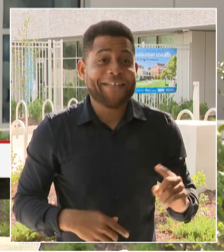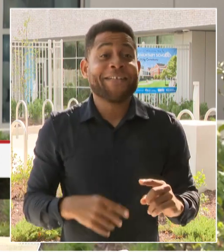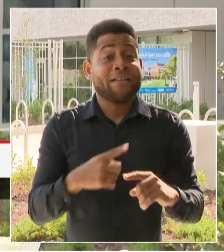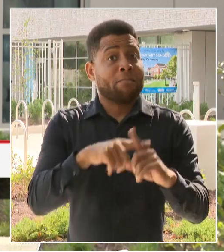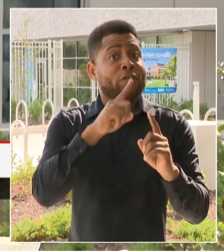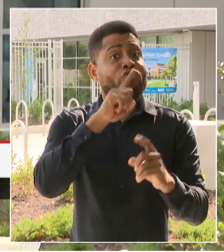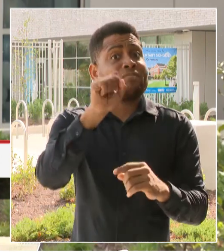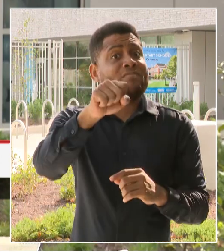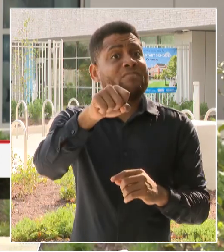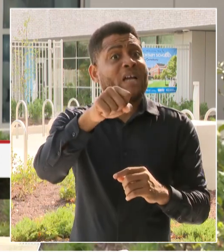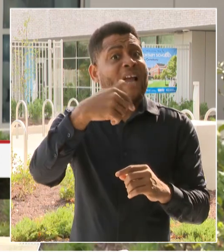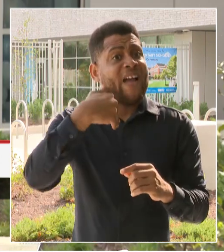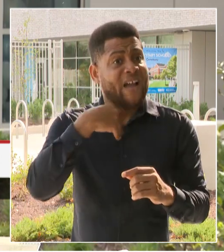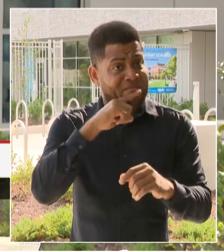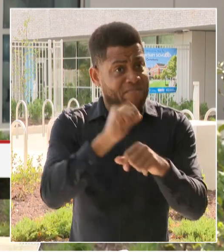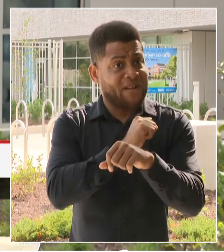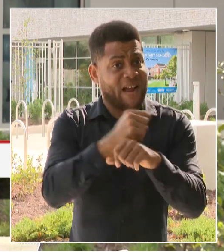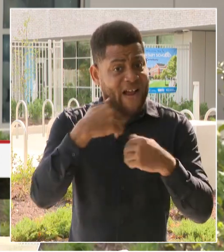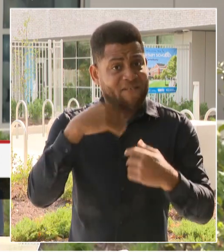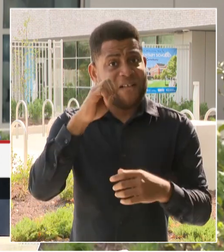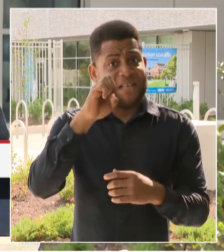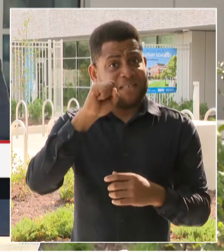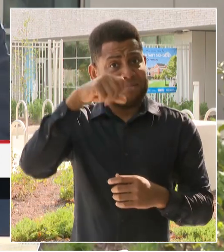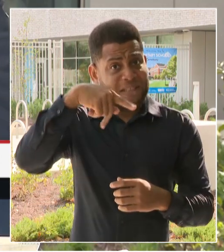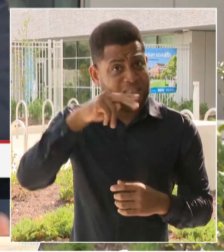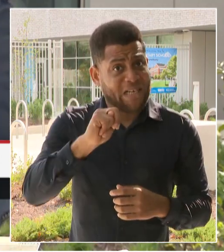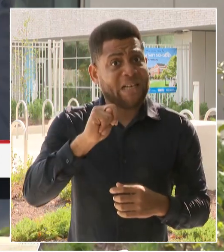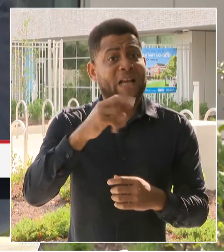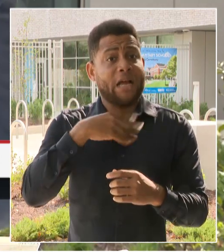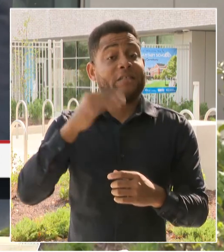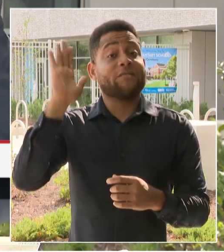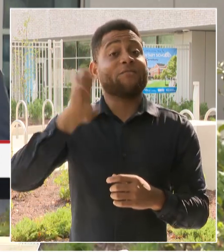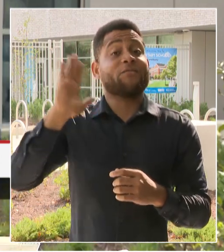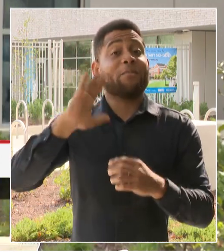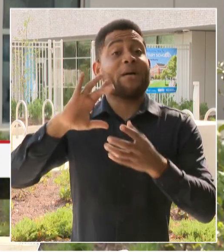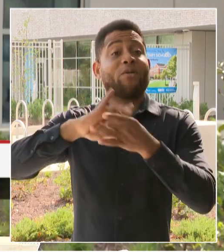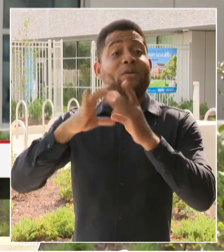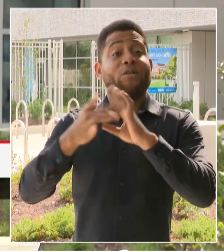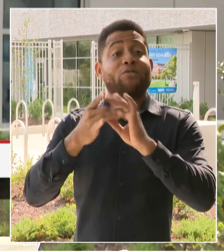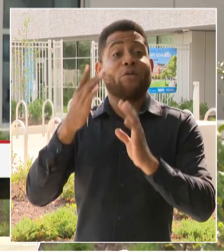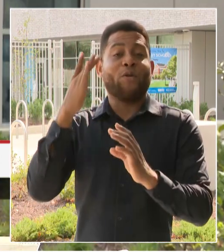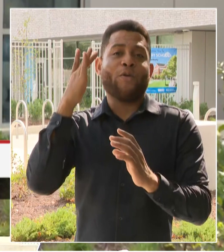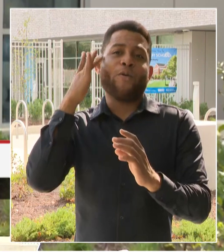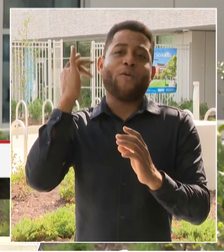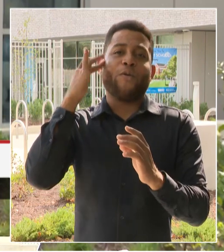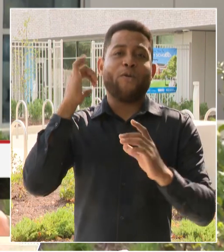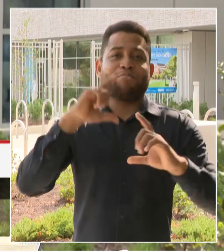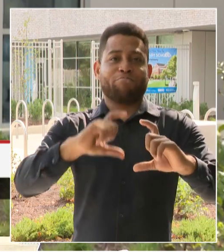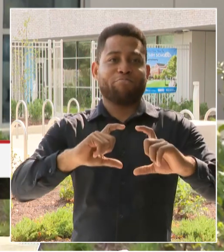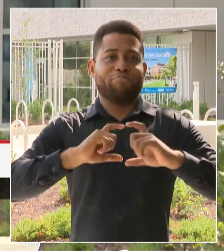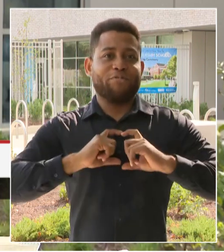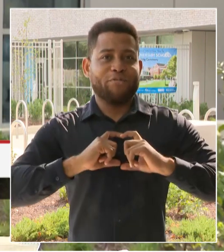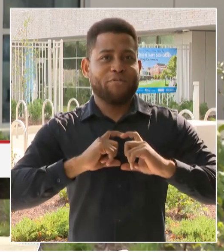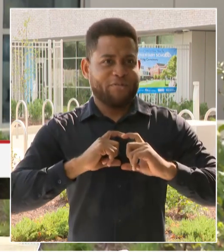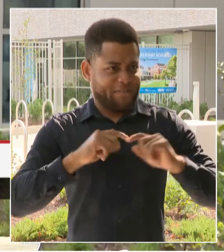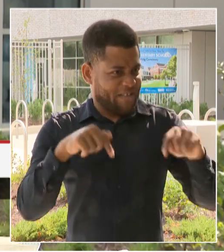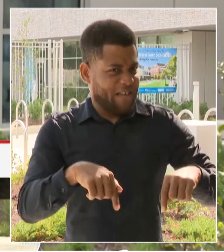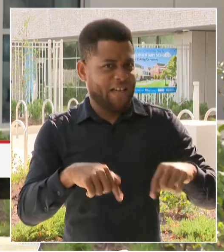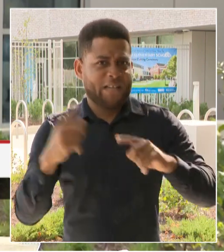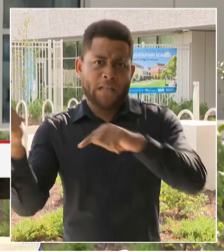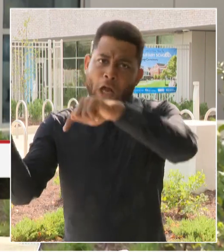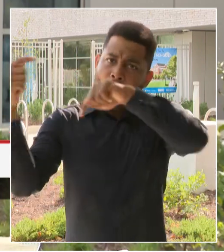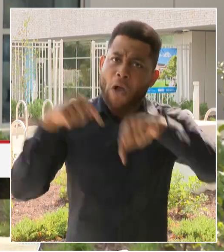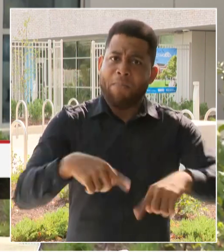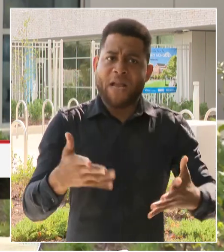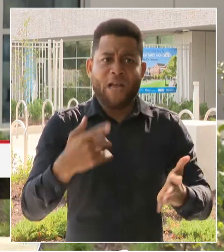and former Olympic gold medalist, Victoria Arlen, who was here to recognize and celebrate this achievement with Garfield